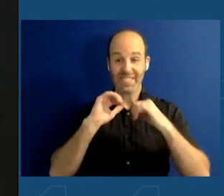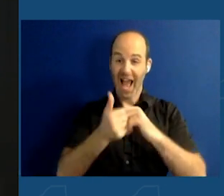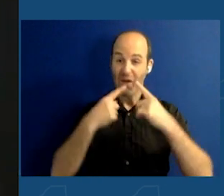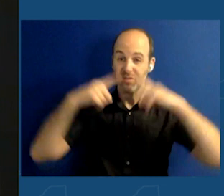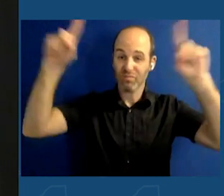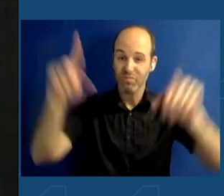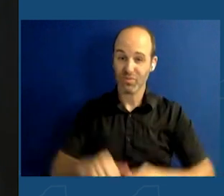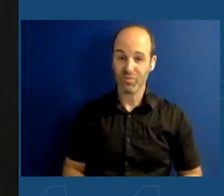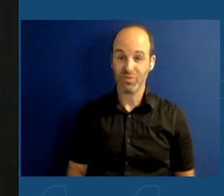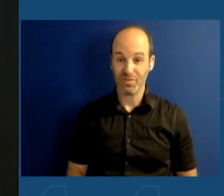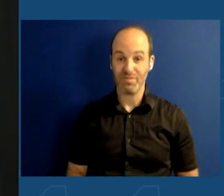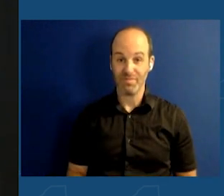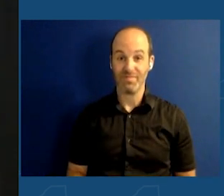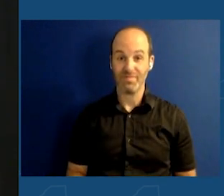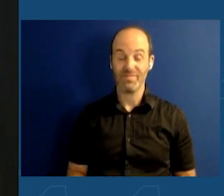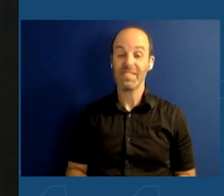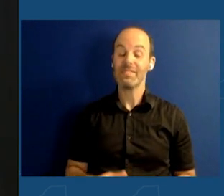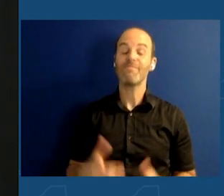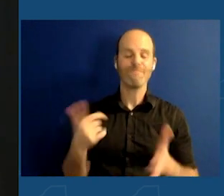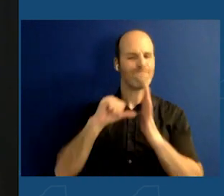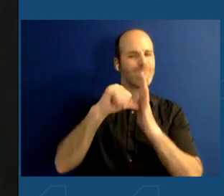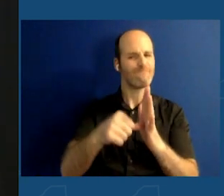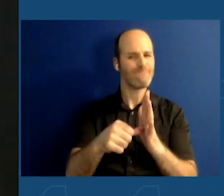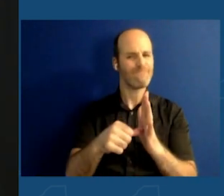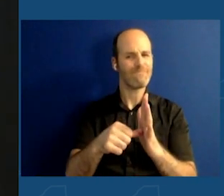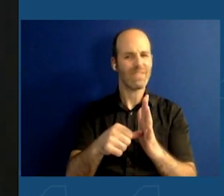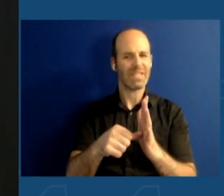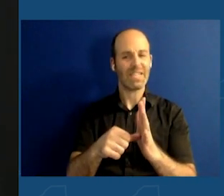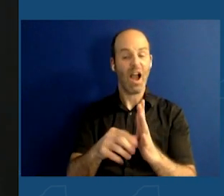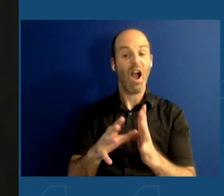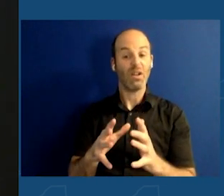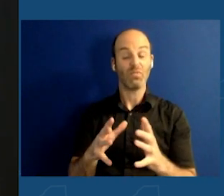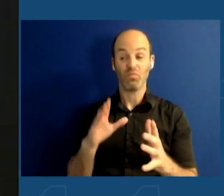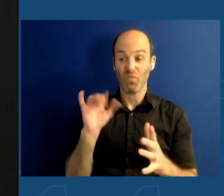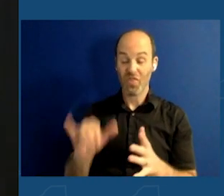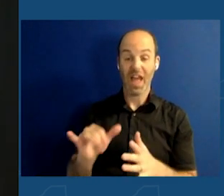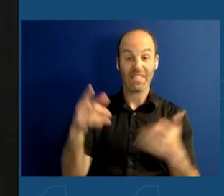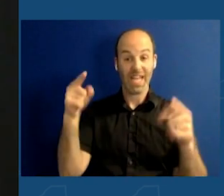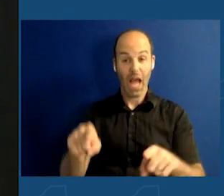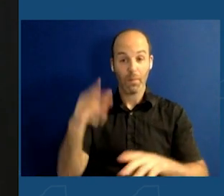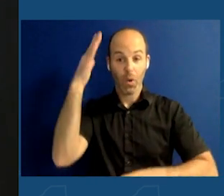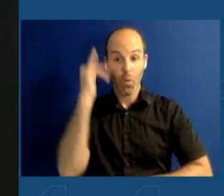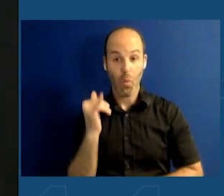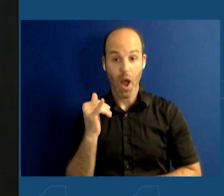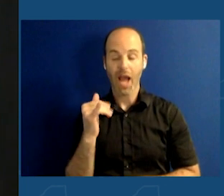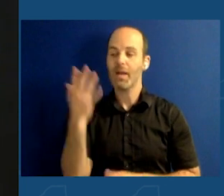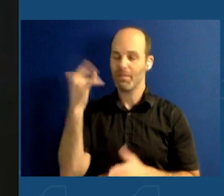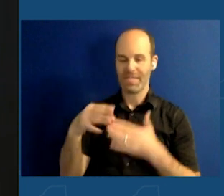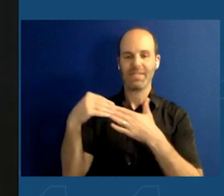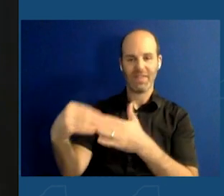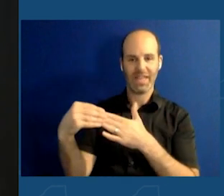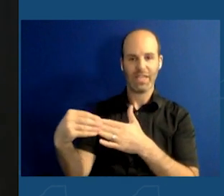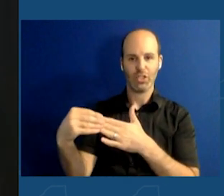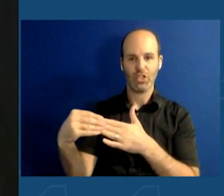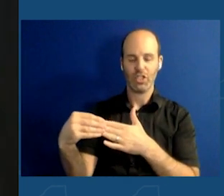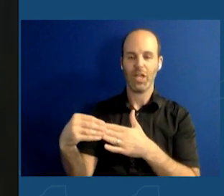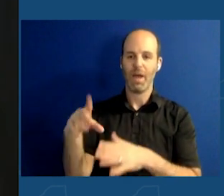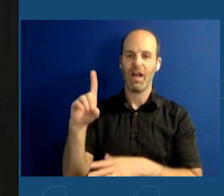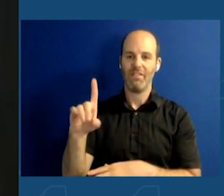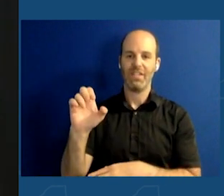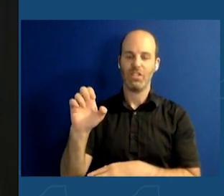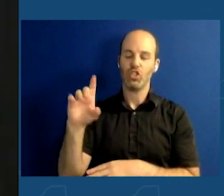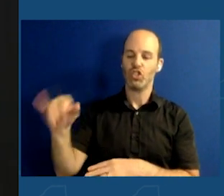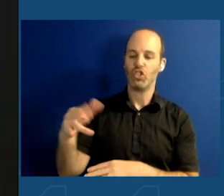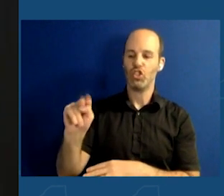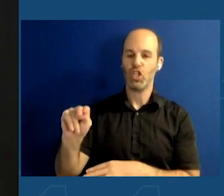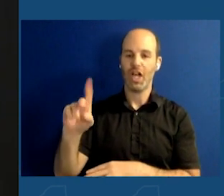And again, much of that is due to the leadership also on the federal side of John DeVito, the SAC here